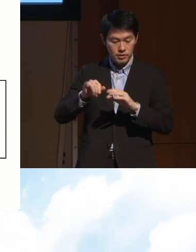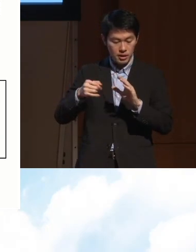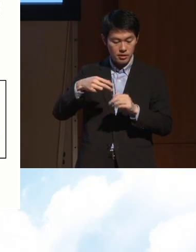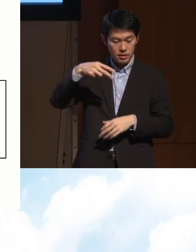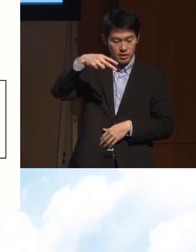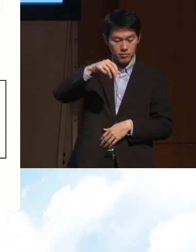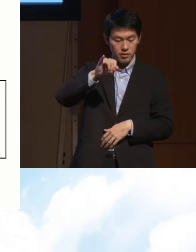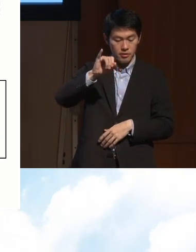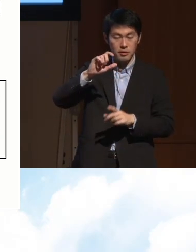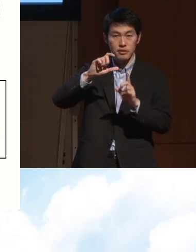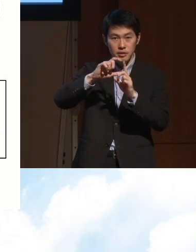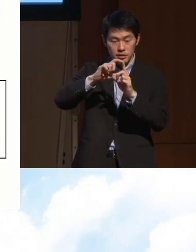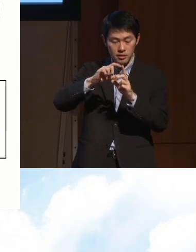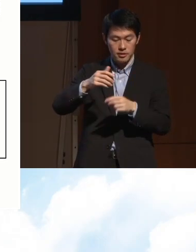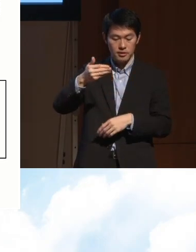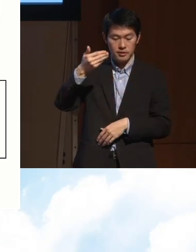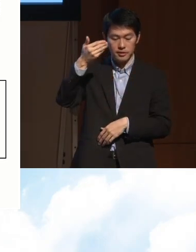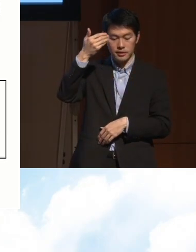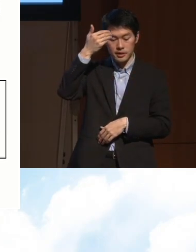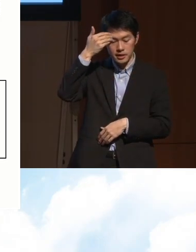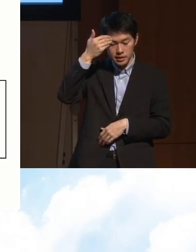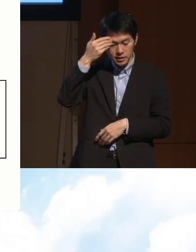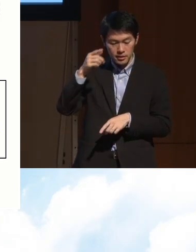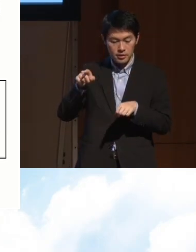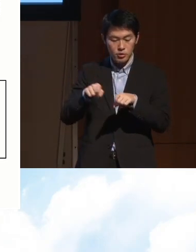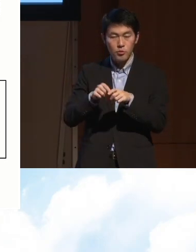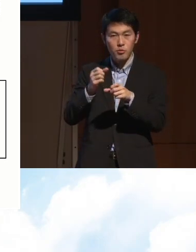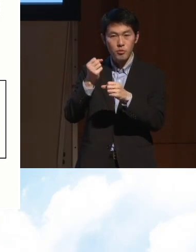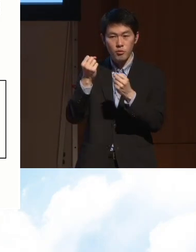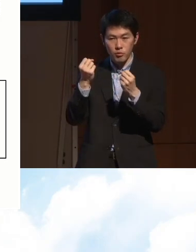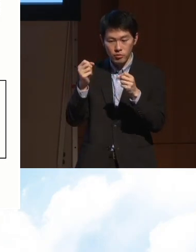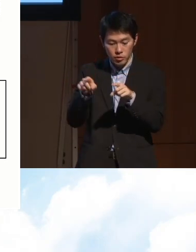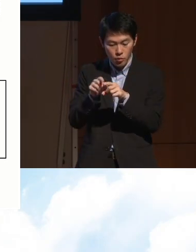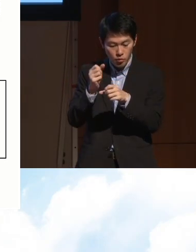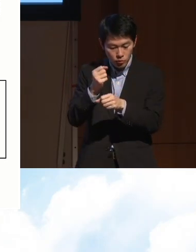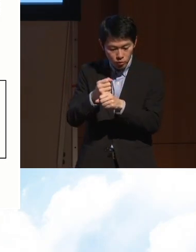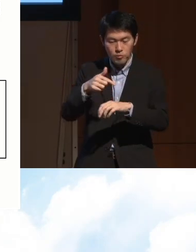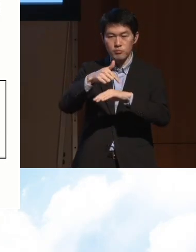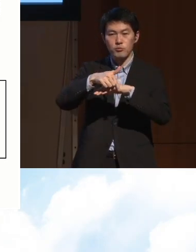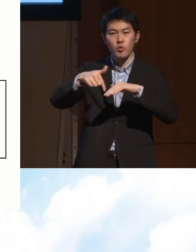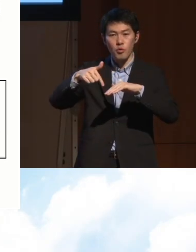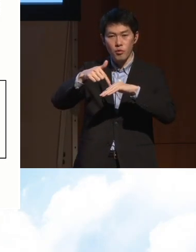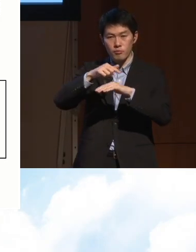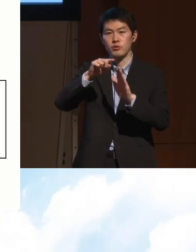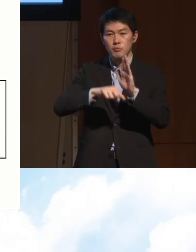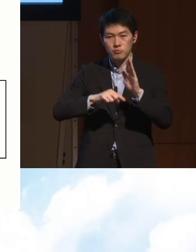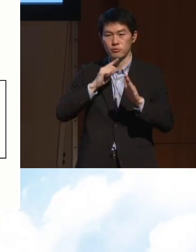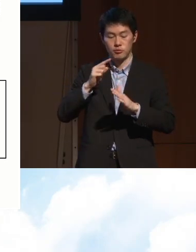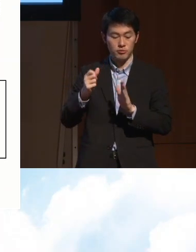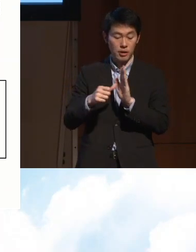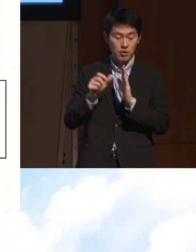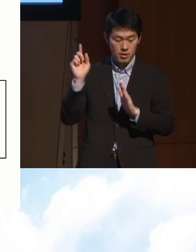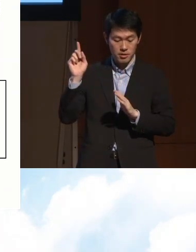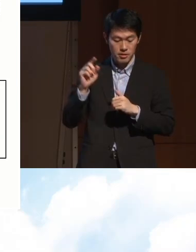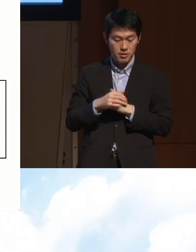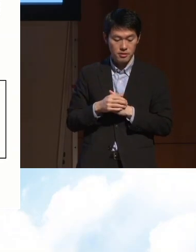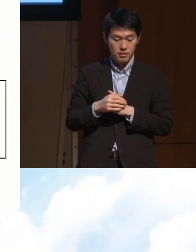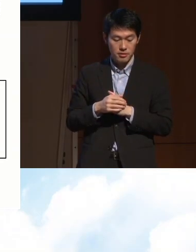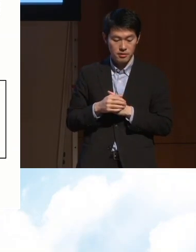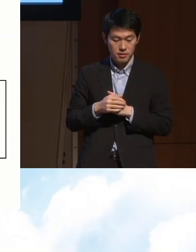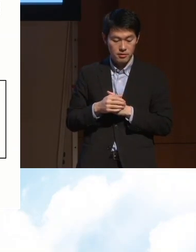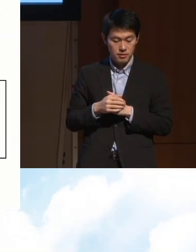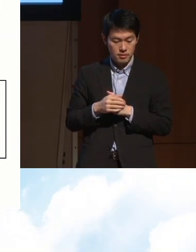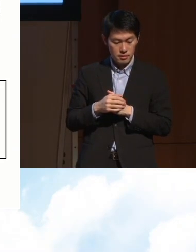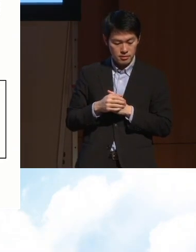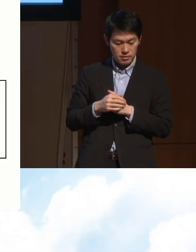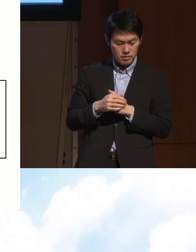Knowledge Co-Creation Program. And this 6-week course has been